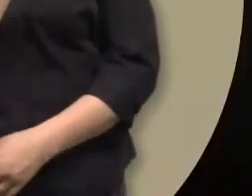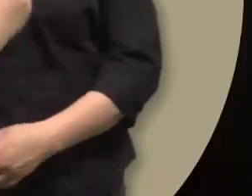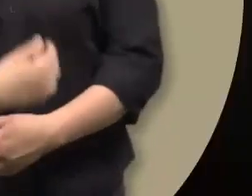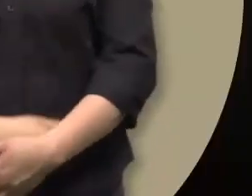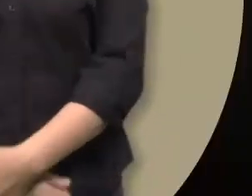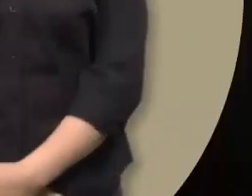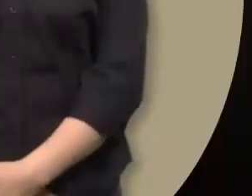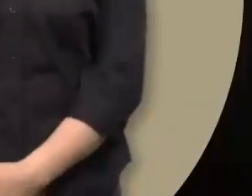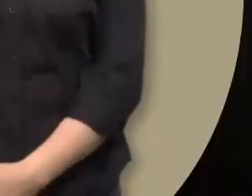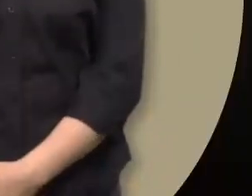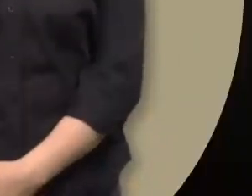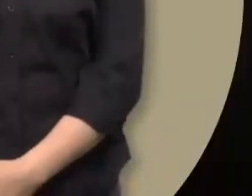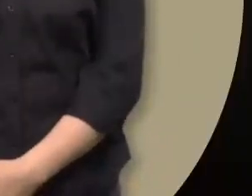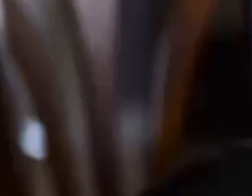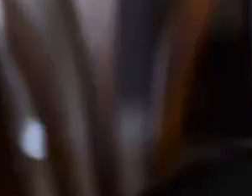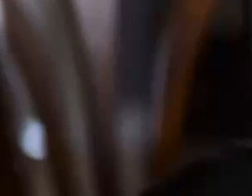Only one?